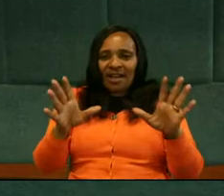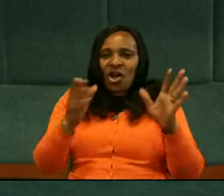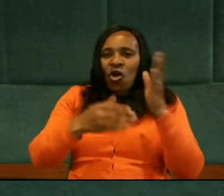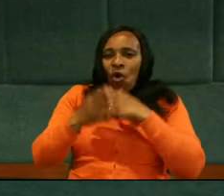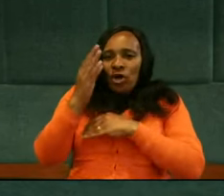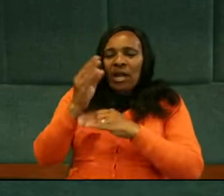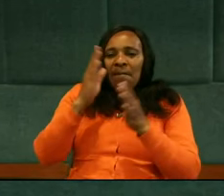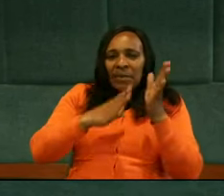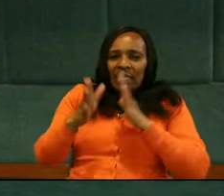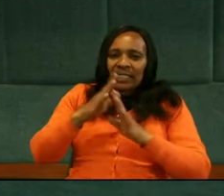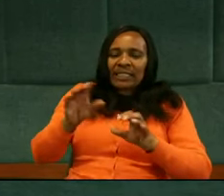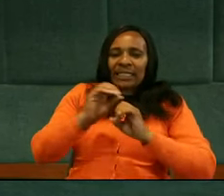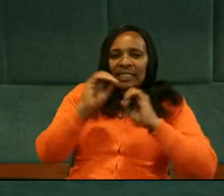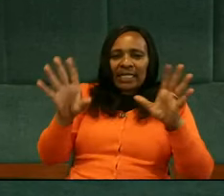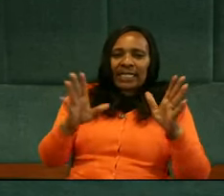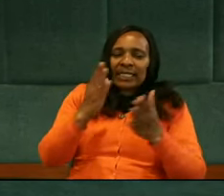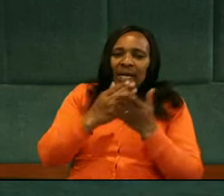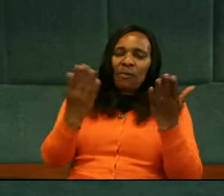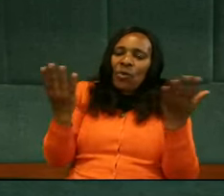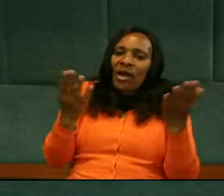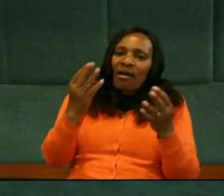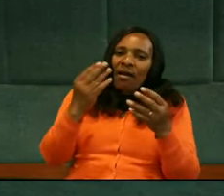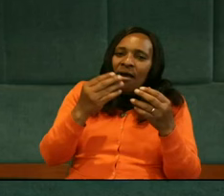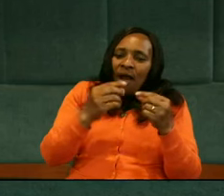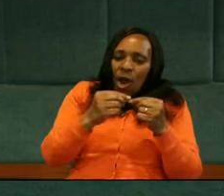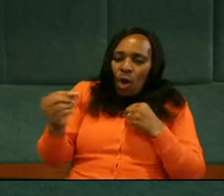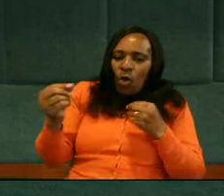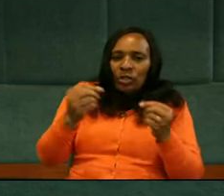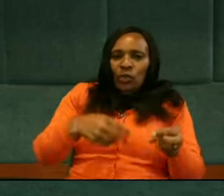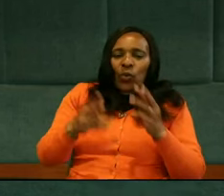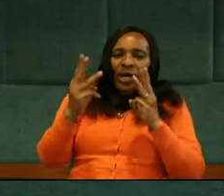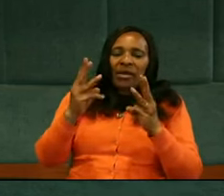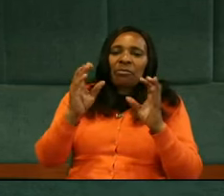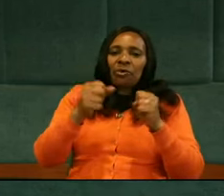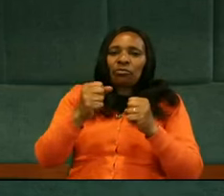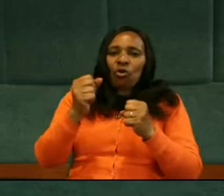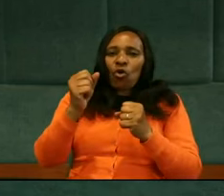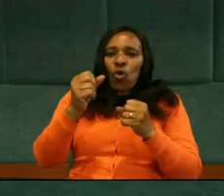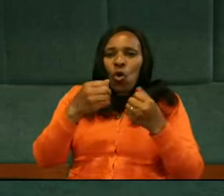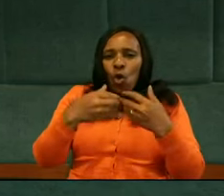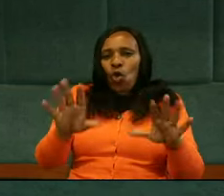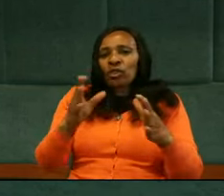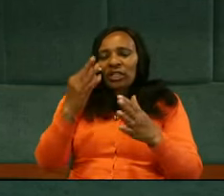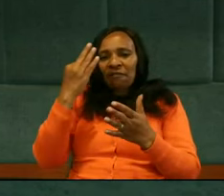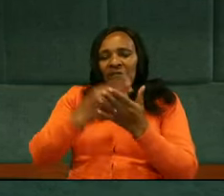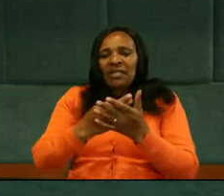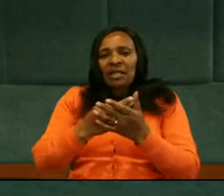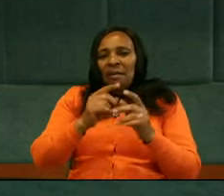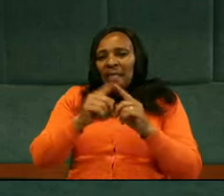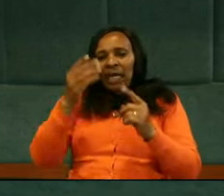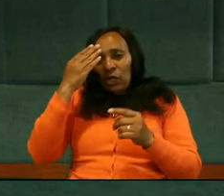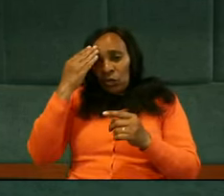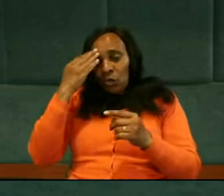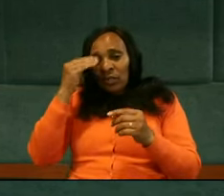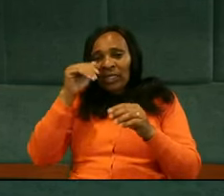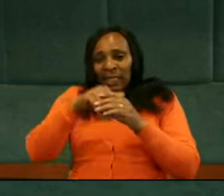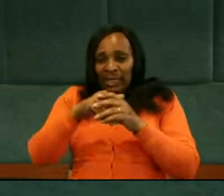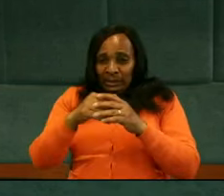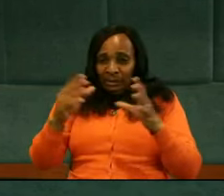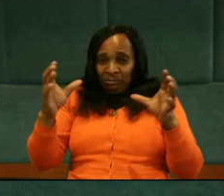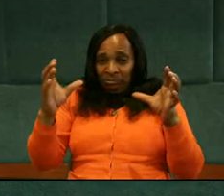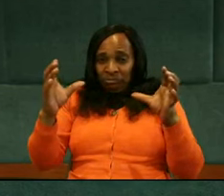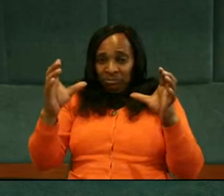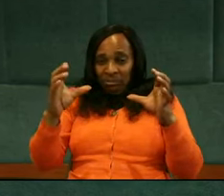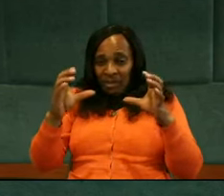has planned it clearly, but somewhere along the way, I tend to lose faith a lot as well. But I still know that there's a rainbow behind the cloud. True.